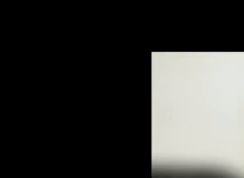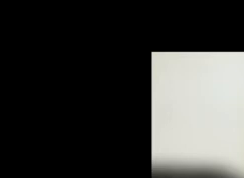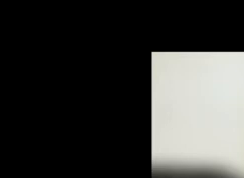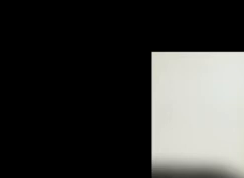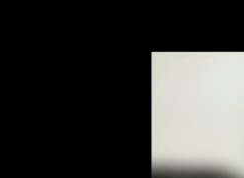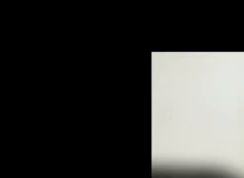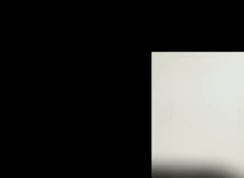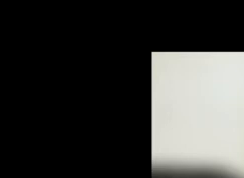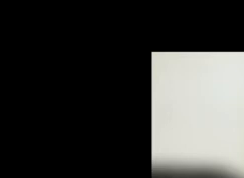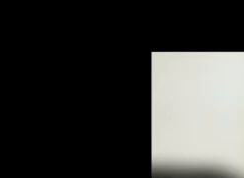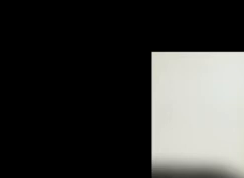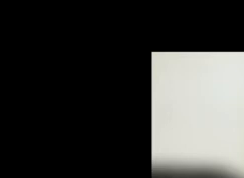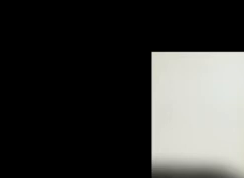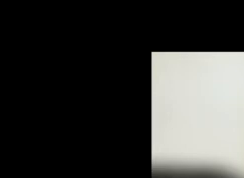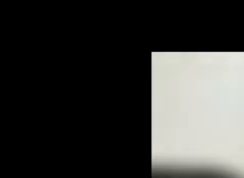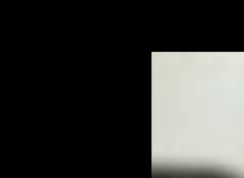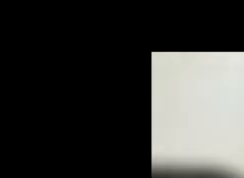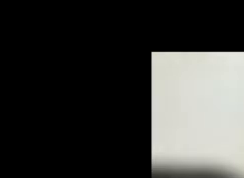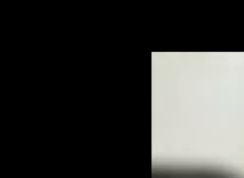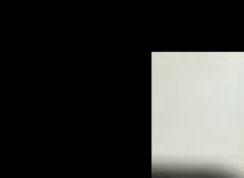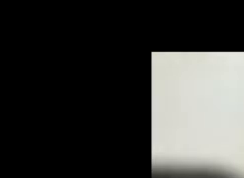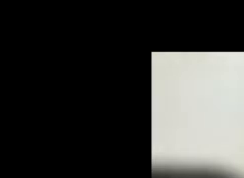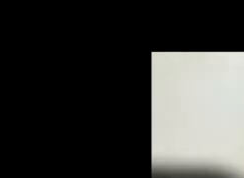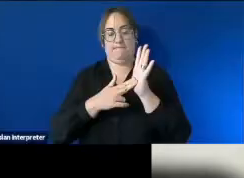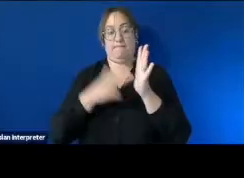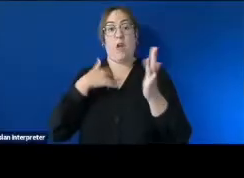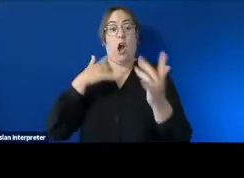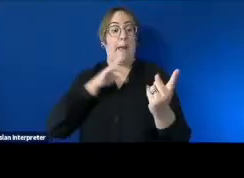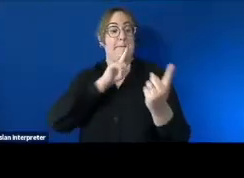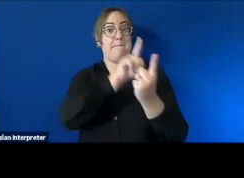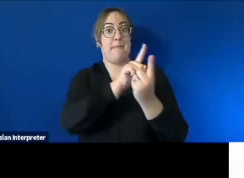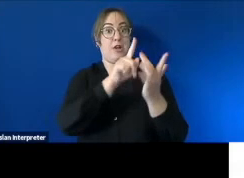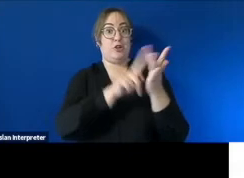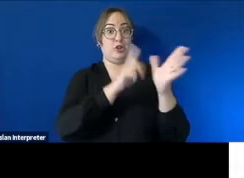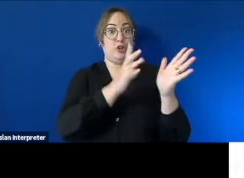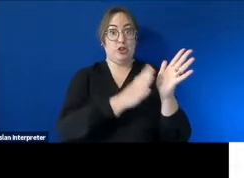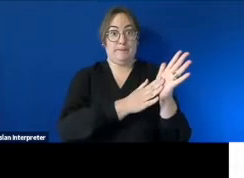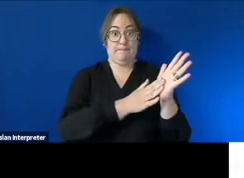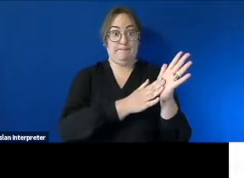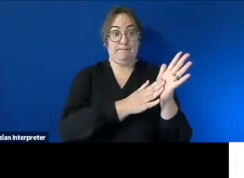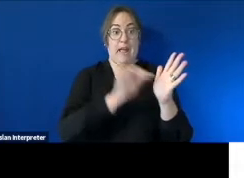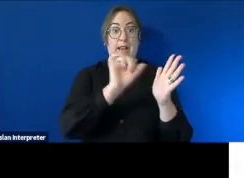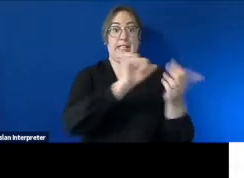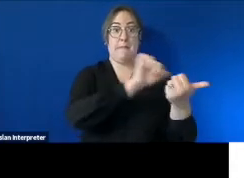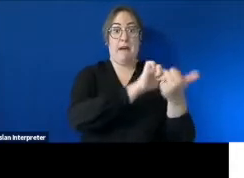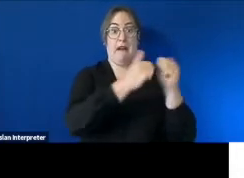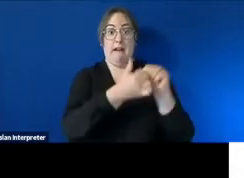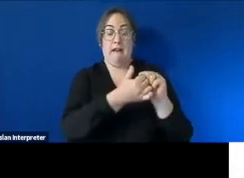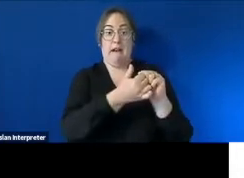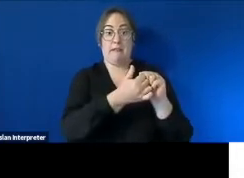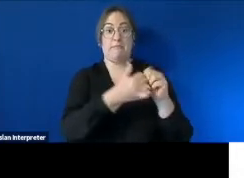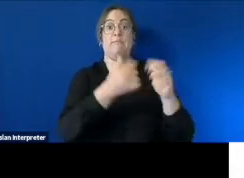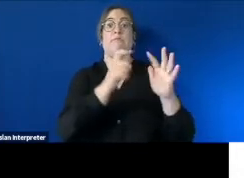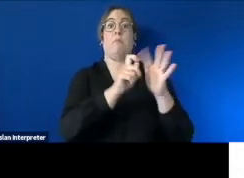preston and at the time i uh i met with jim um and at the time his partner there paul um and uh was